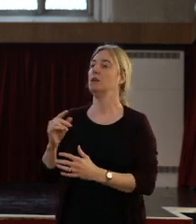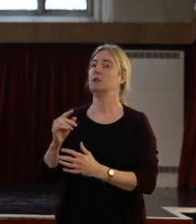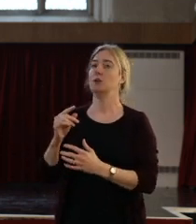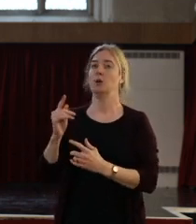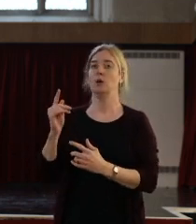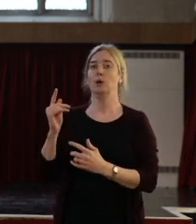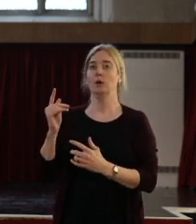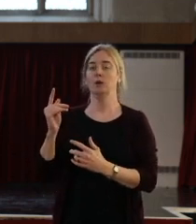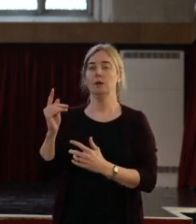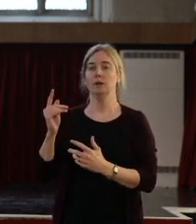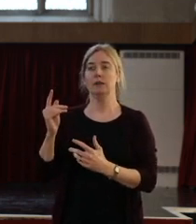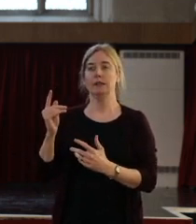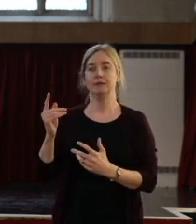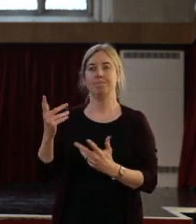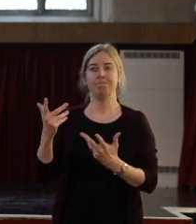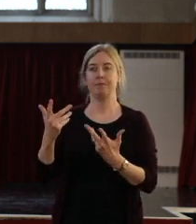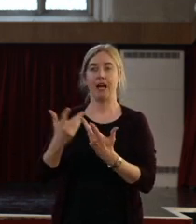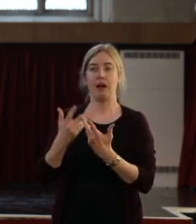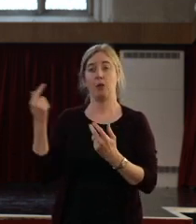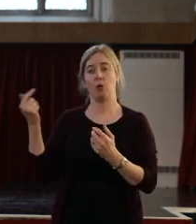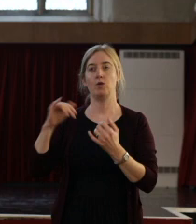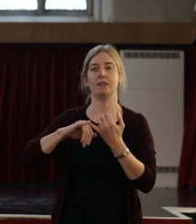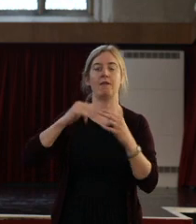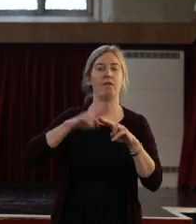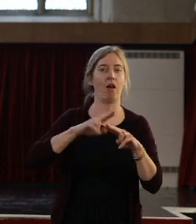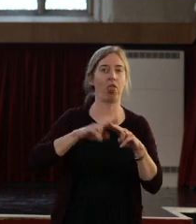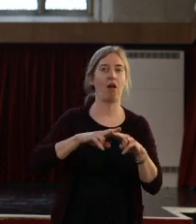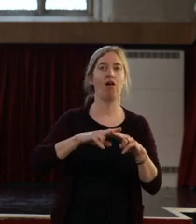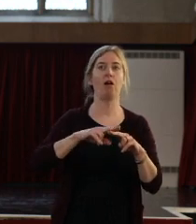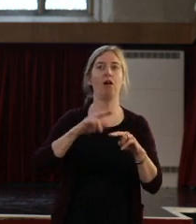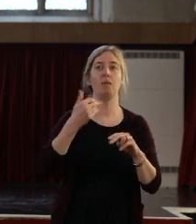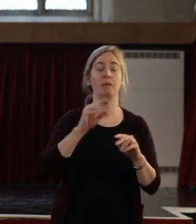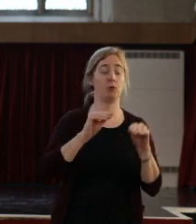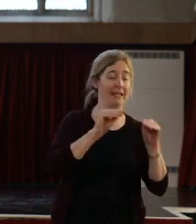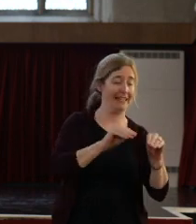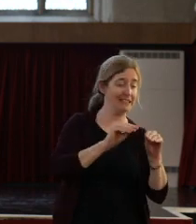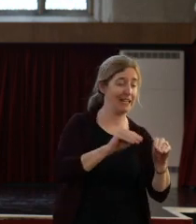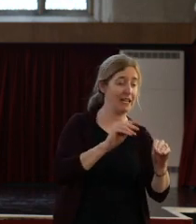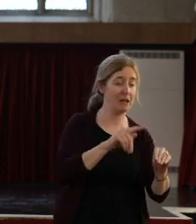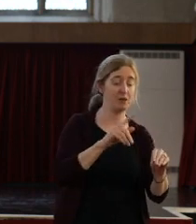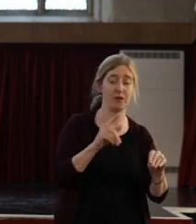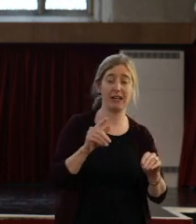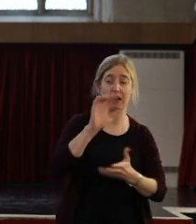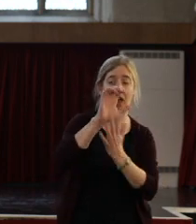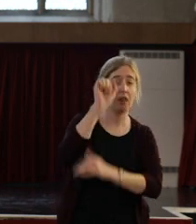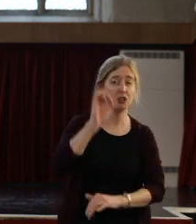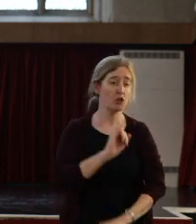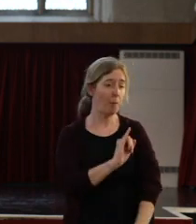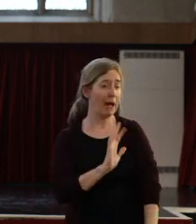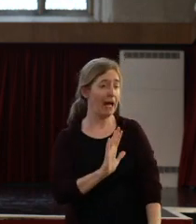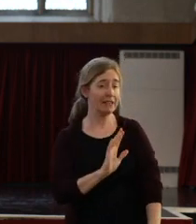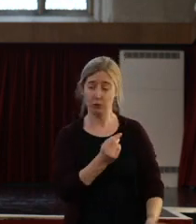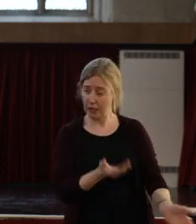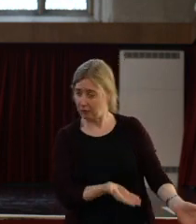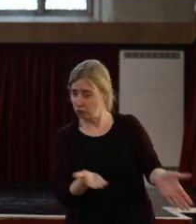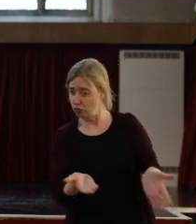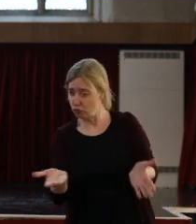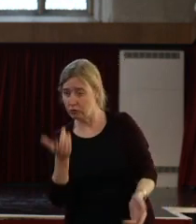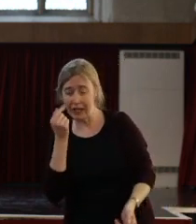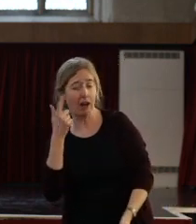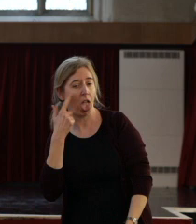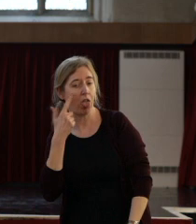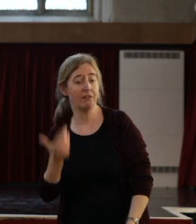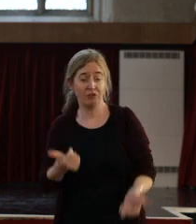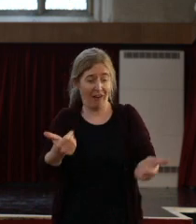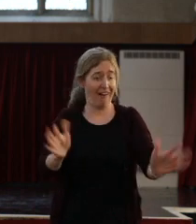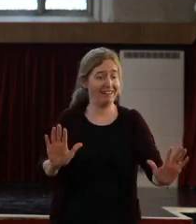how that stepfather of yours might be educated so that he felt able to let you do what you wanted to do.